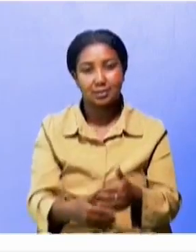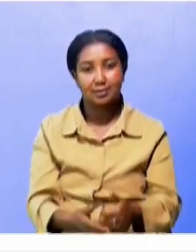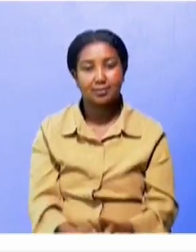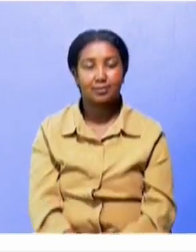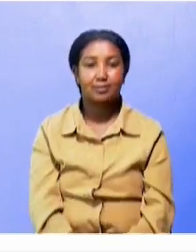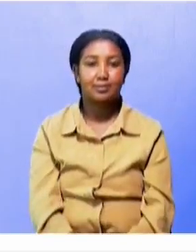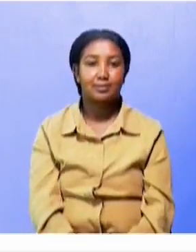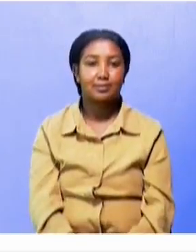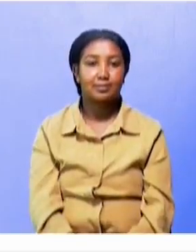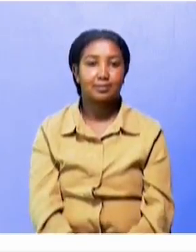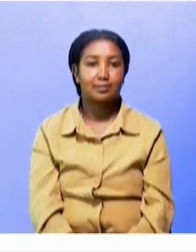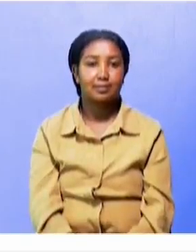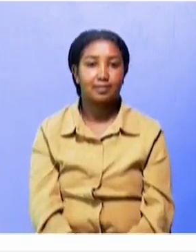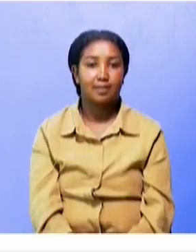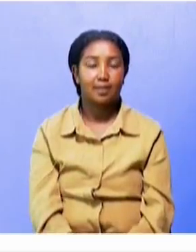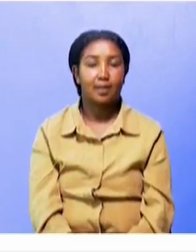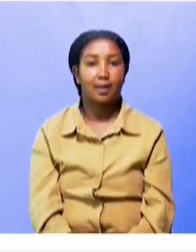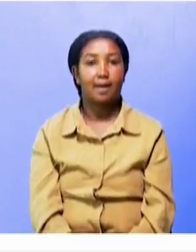progress.